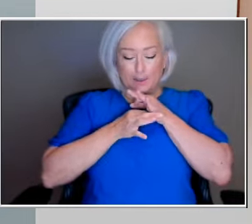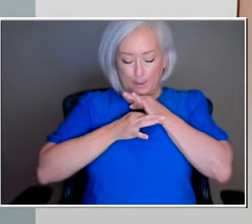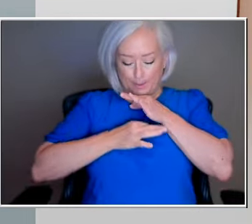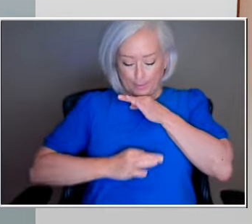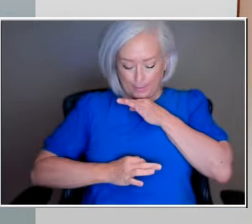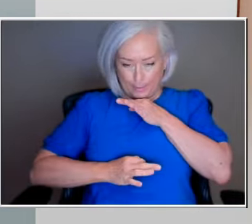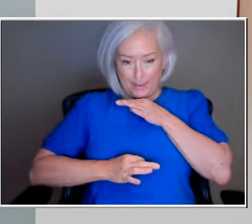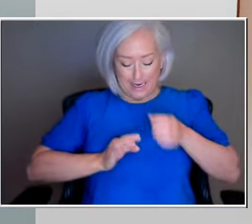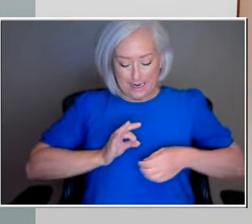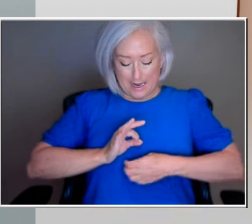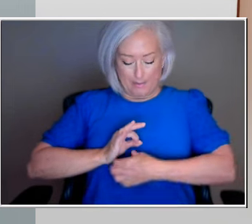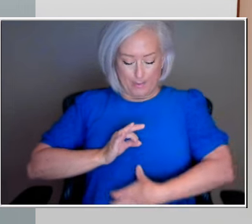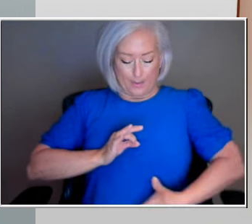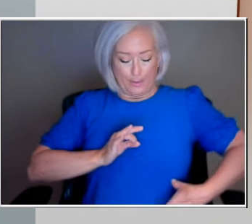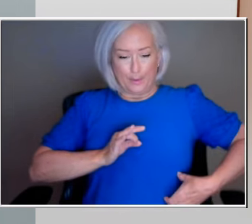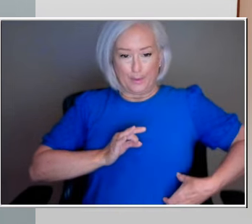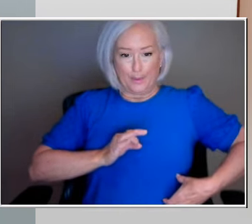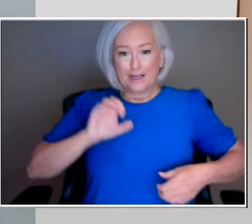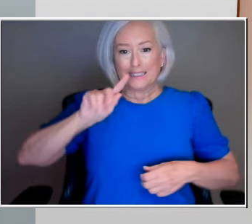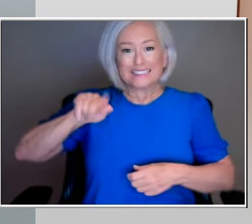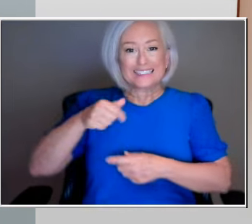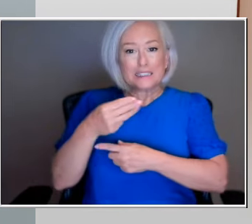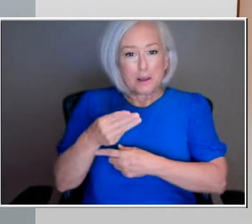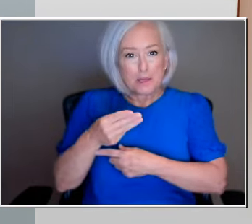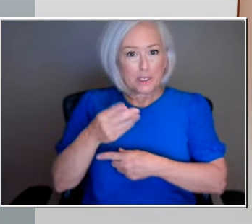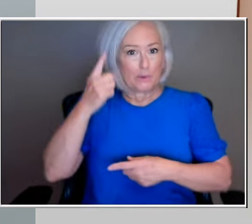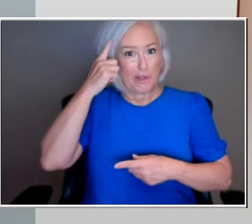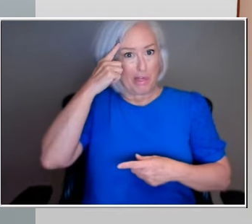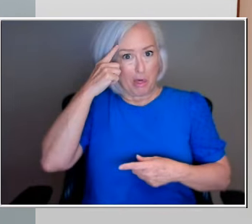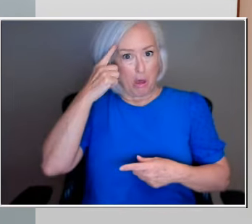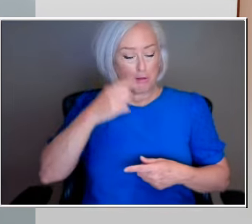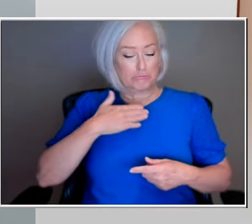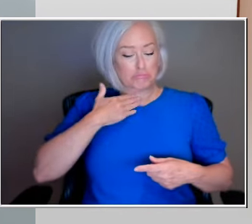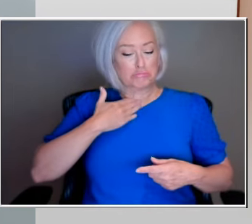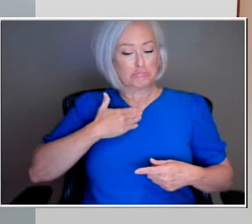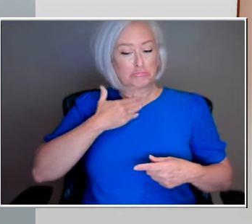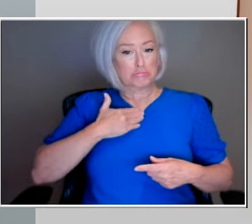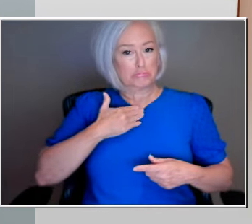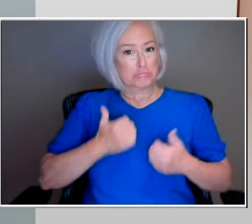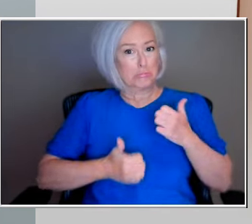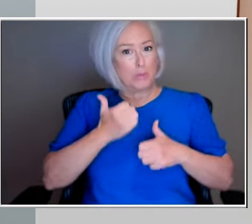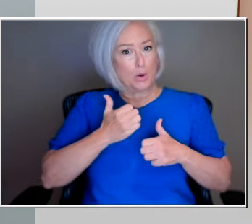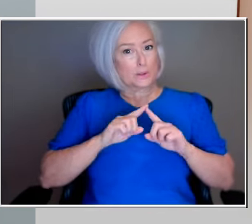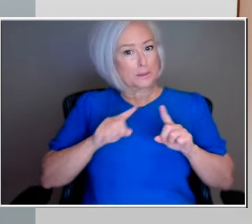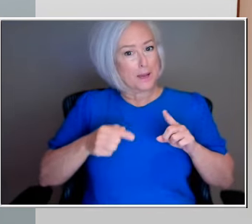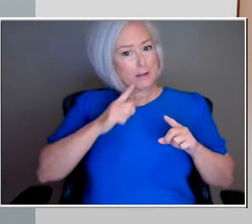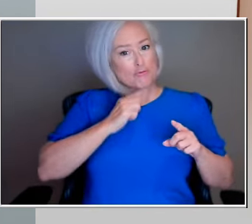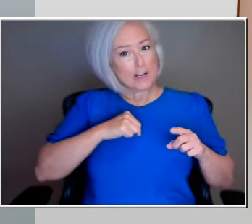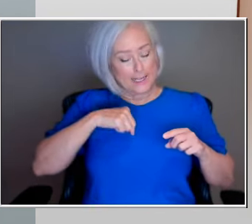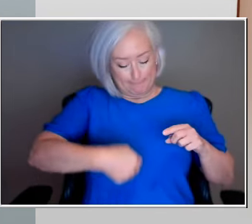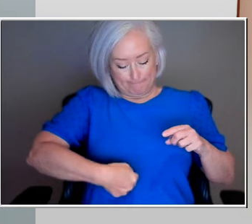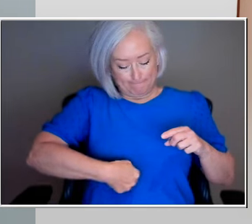down that front of your chest. So tell us what makes this junction